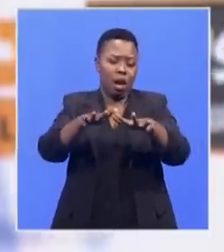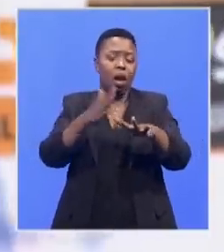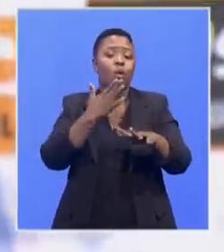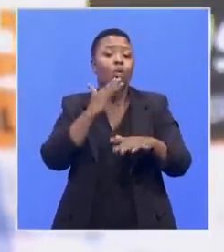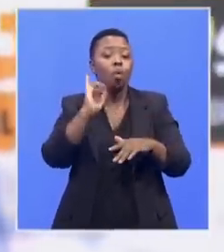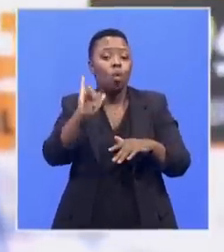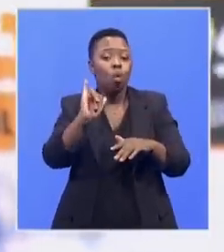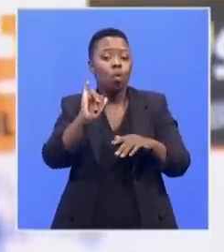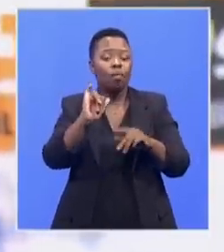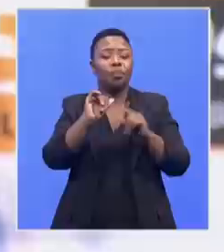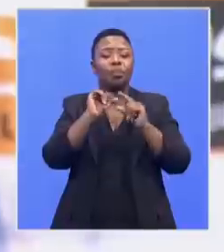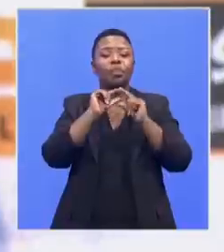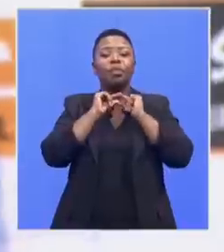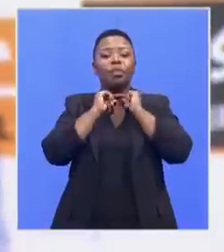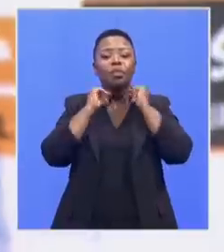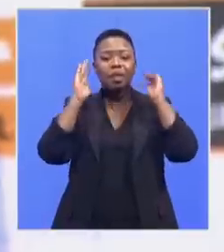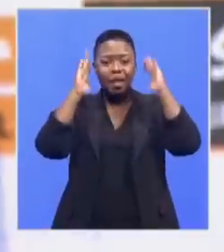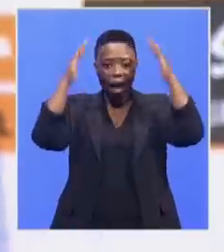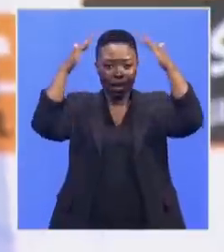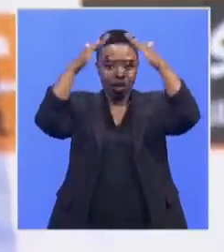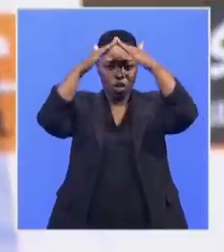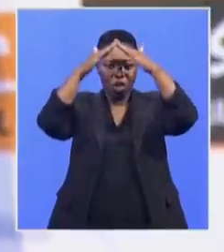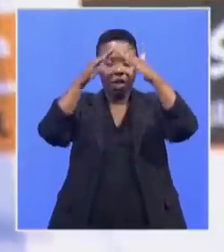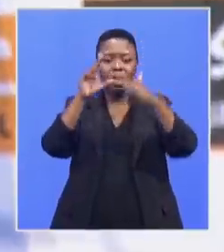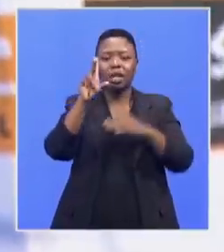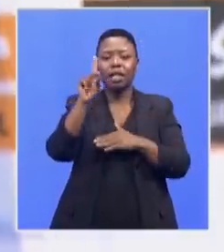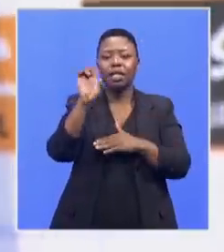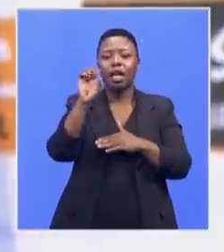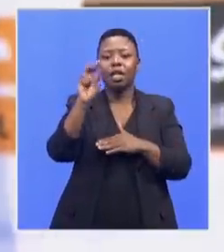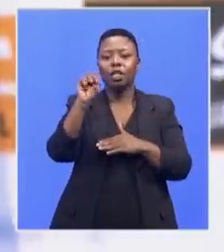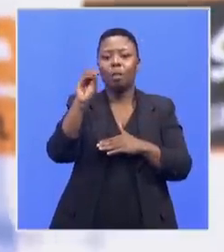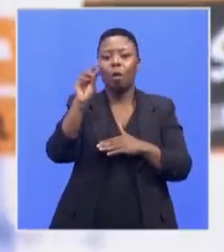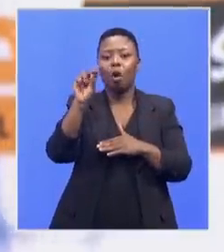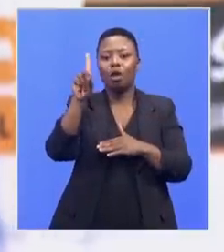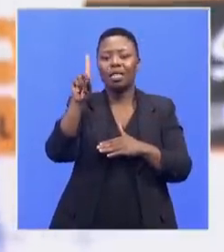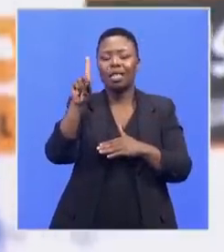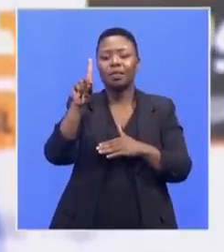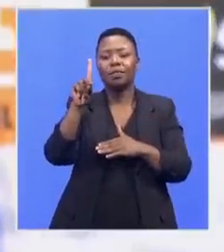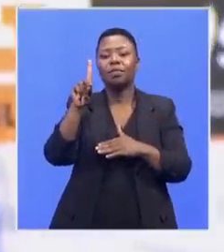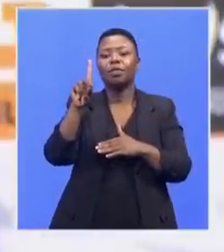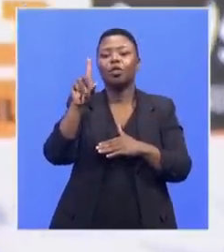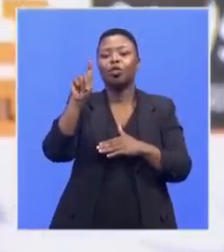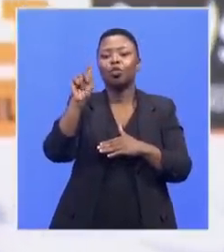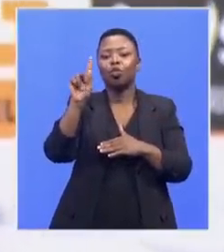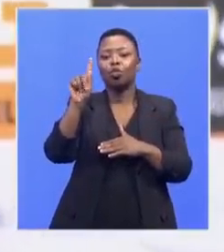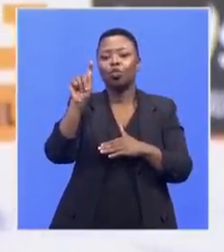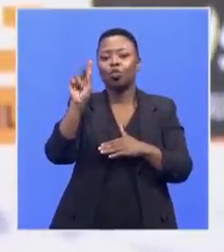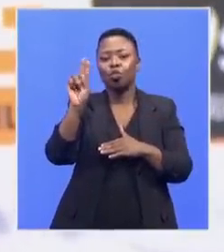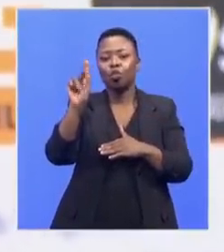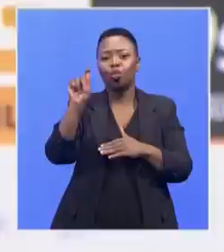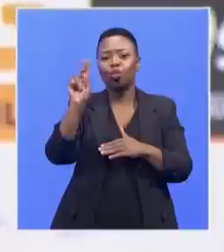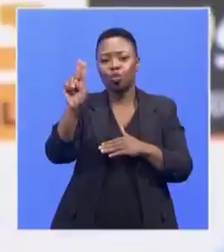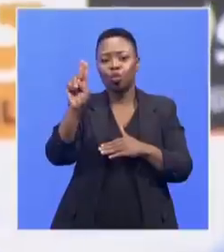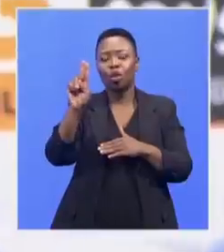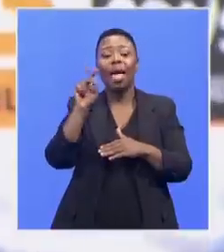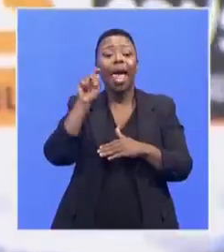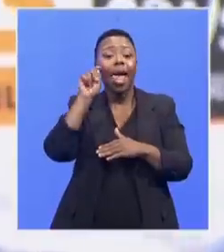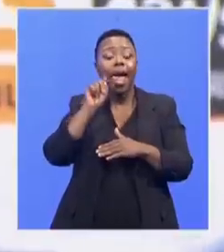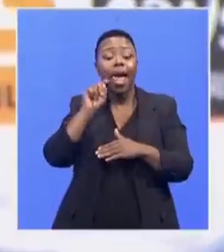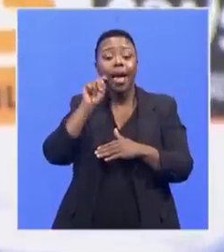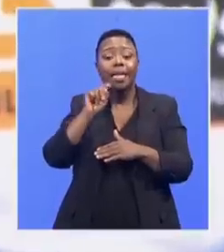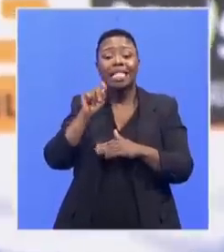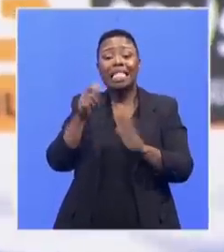Archbishop Desmond Mpilo Tutu, was 6 years old when his family and